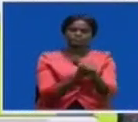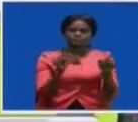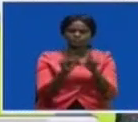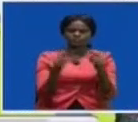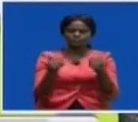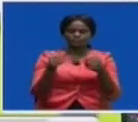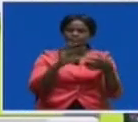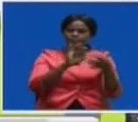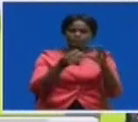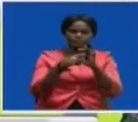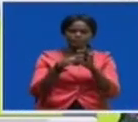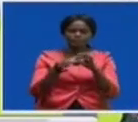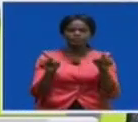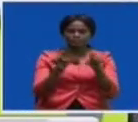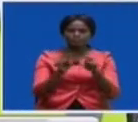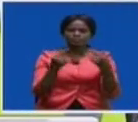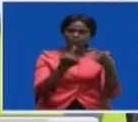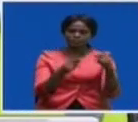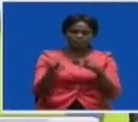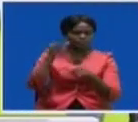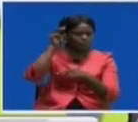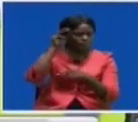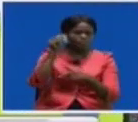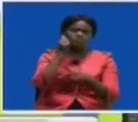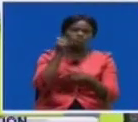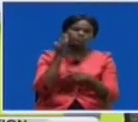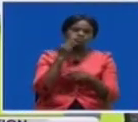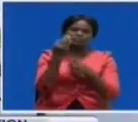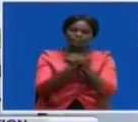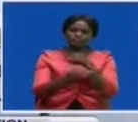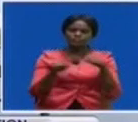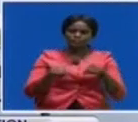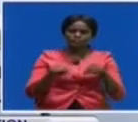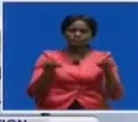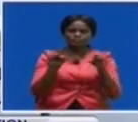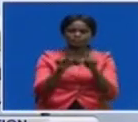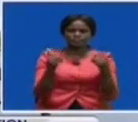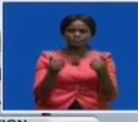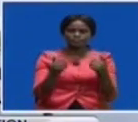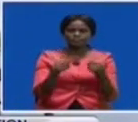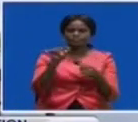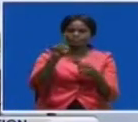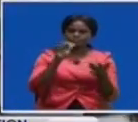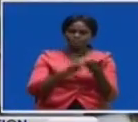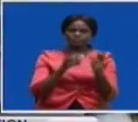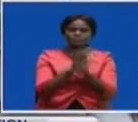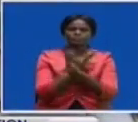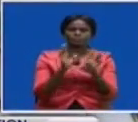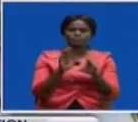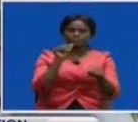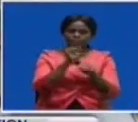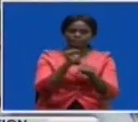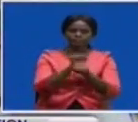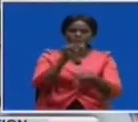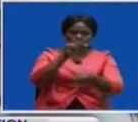coordination, I'm very happy as Minister of Home Affairs with what has been obtaining. So far, almost 1,000 Zambians have been engaged in